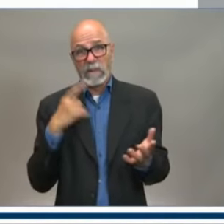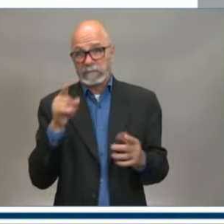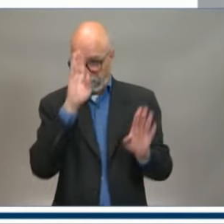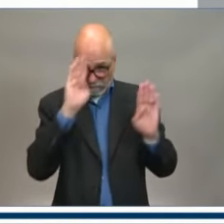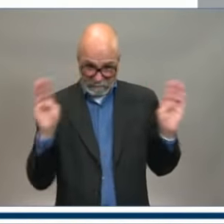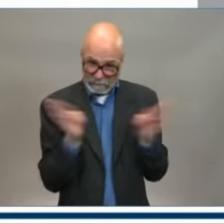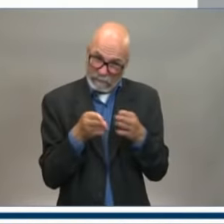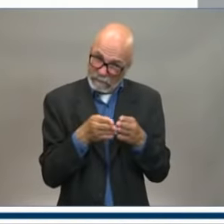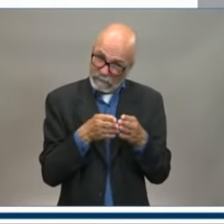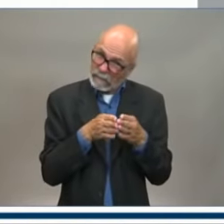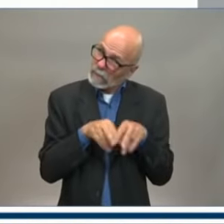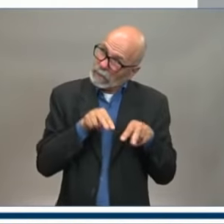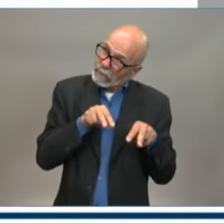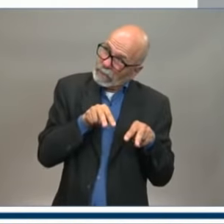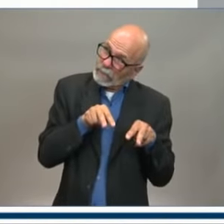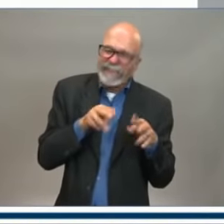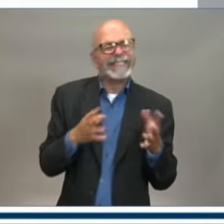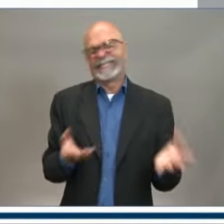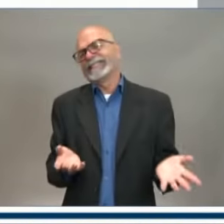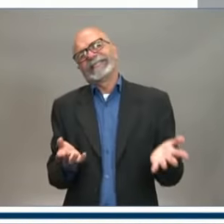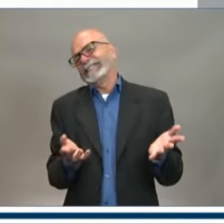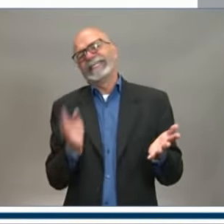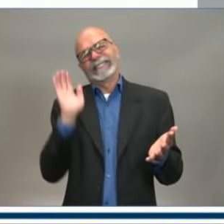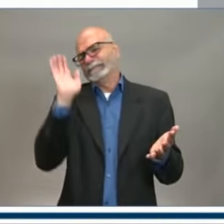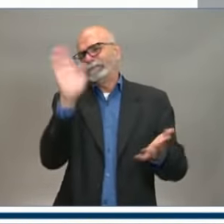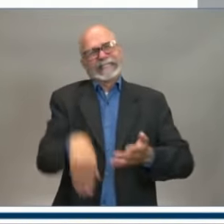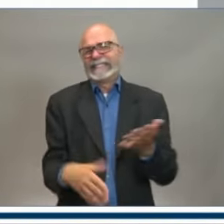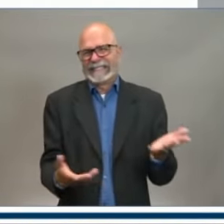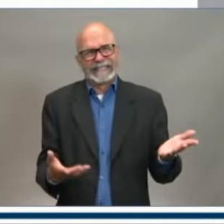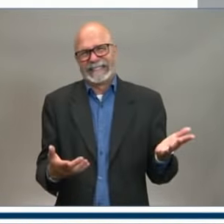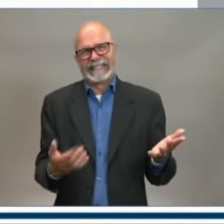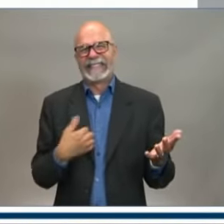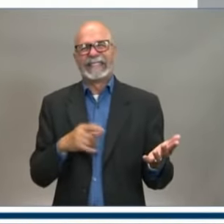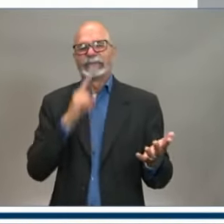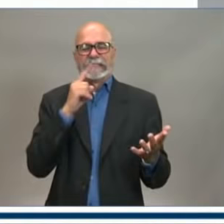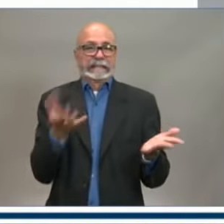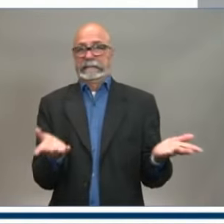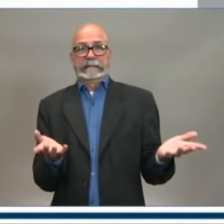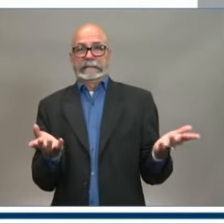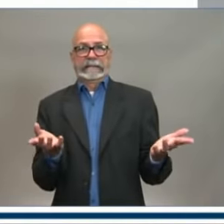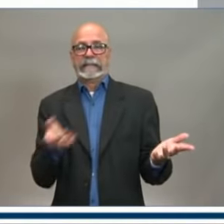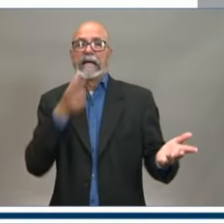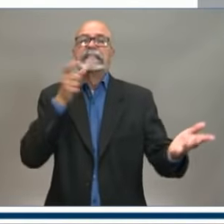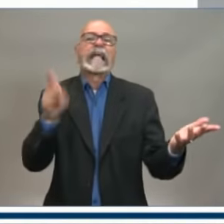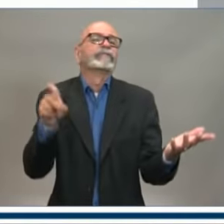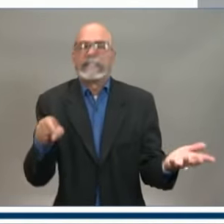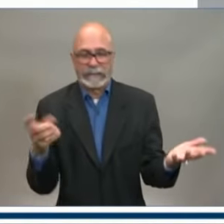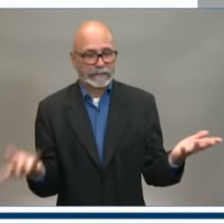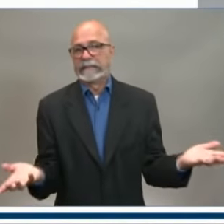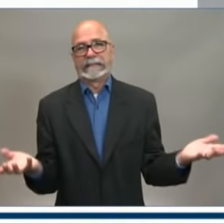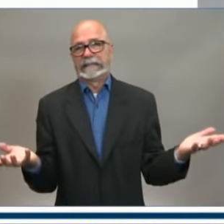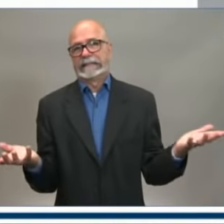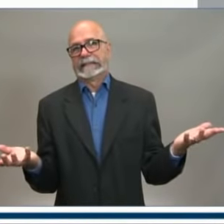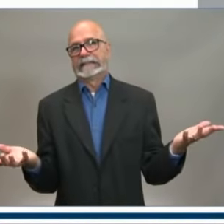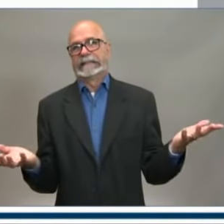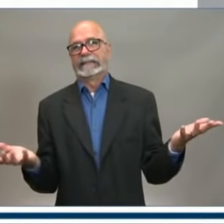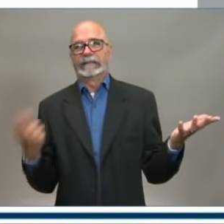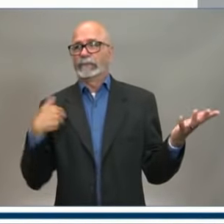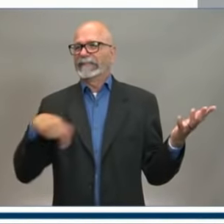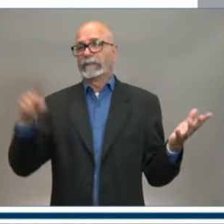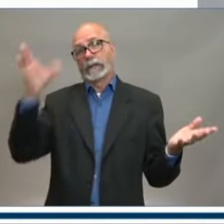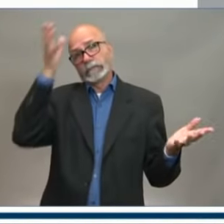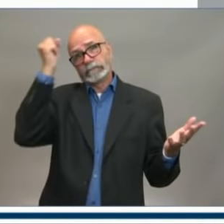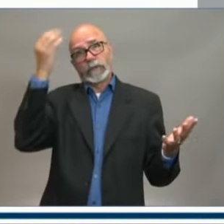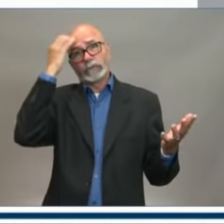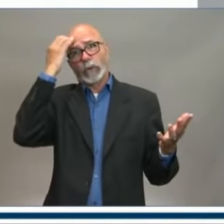that was not something we felt was a value add enough for Nova Scotians to move forward